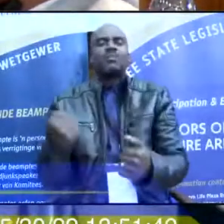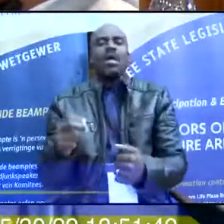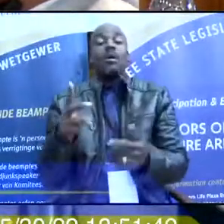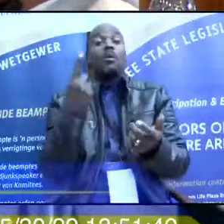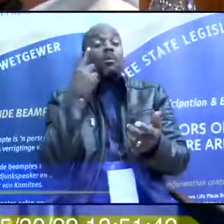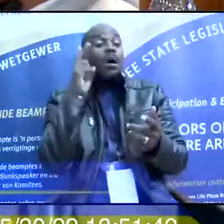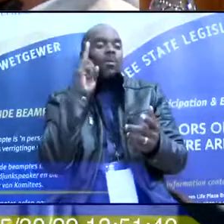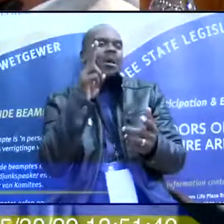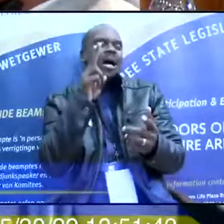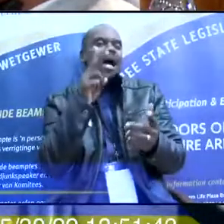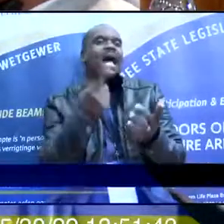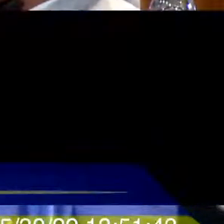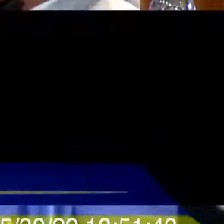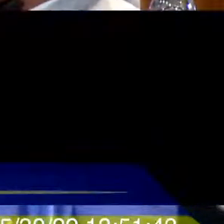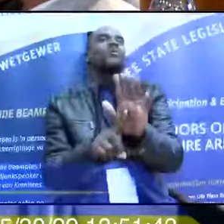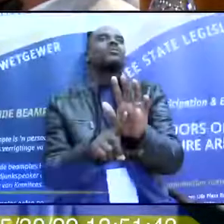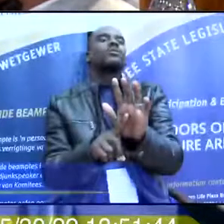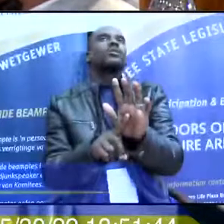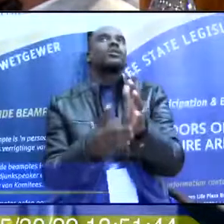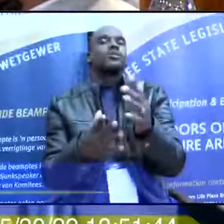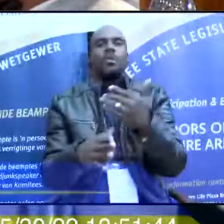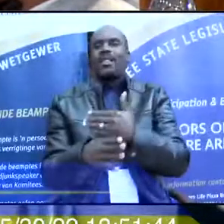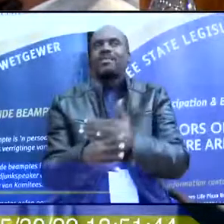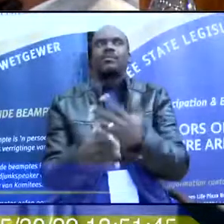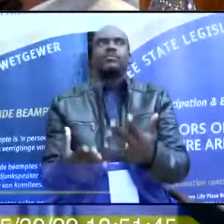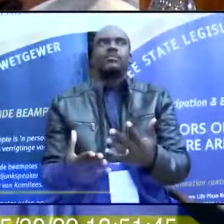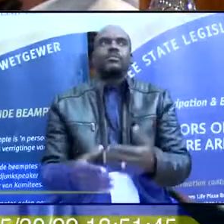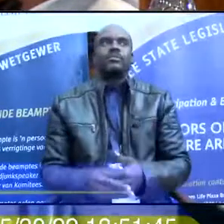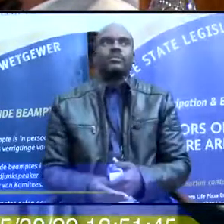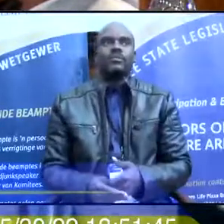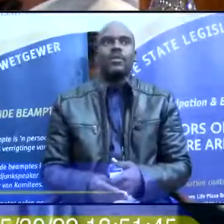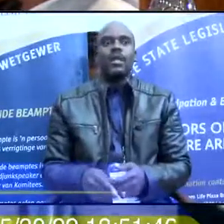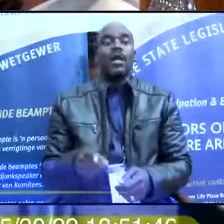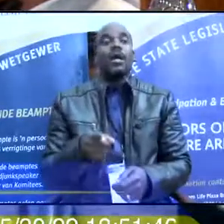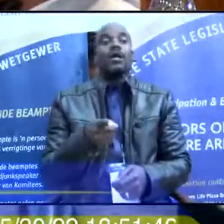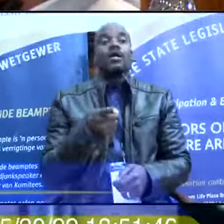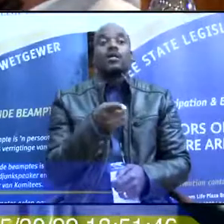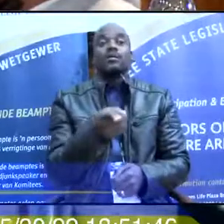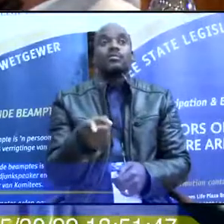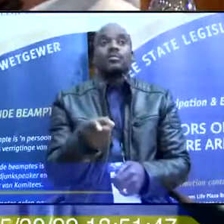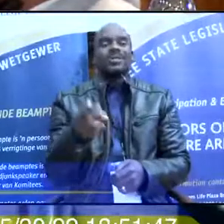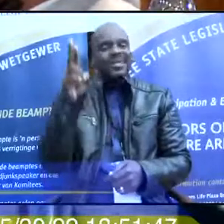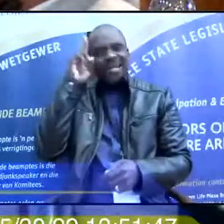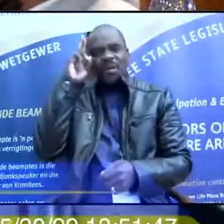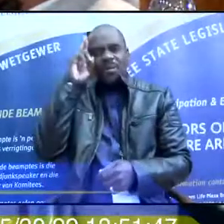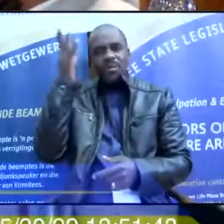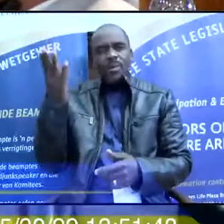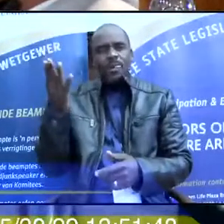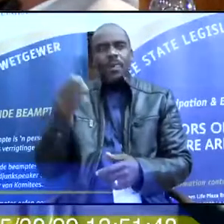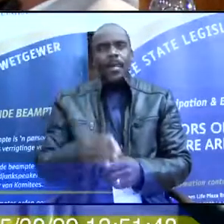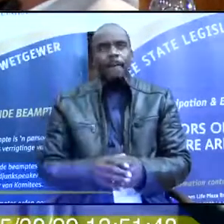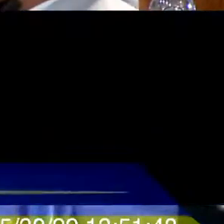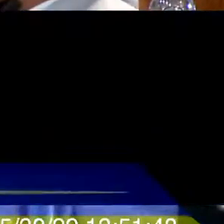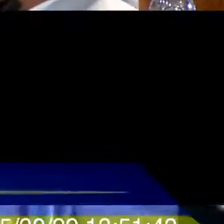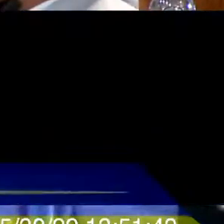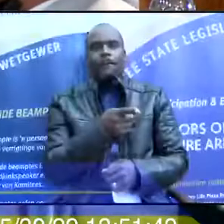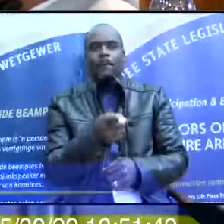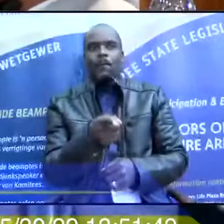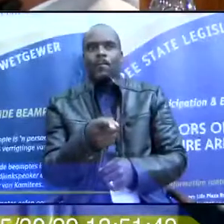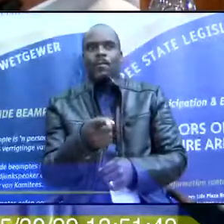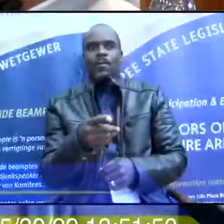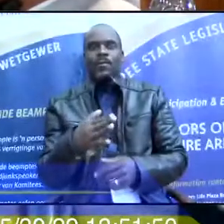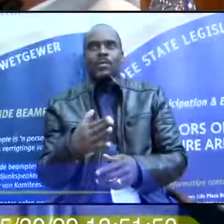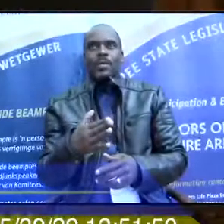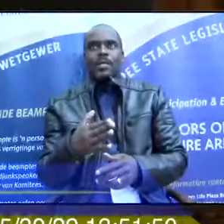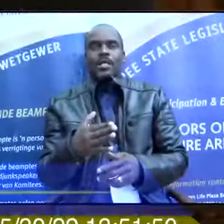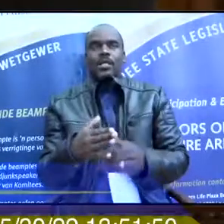necessary attention with the speed including the issue because remember like we said we are not going to be able to work issue